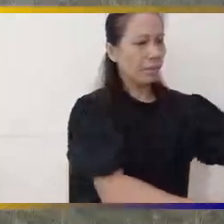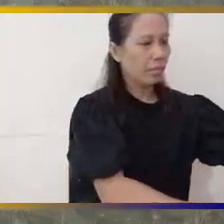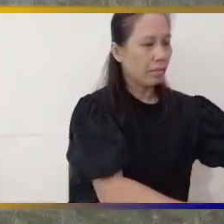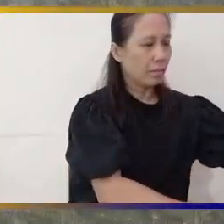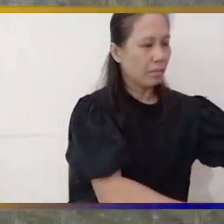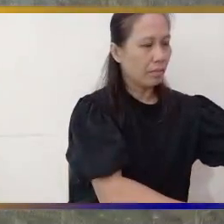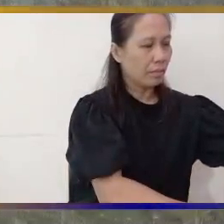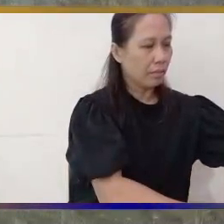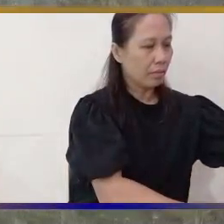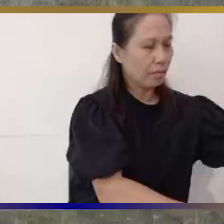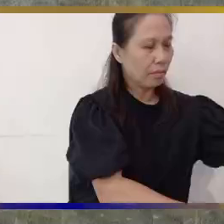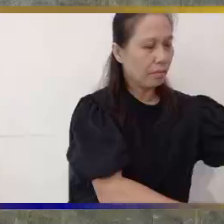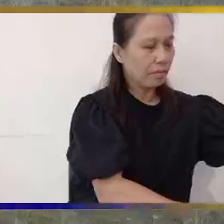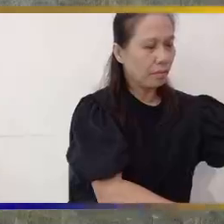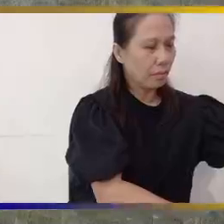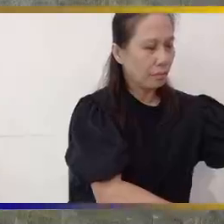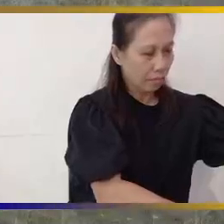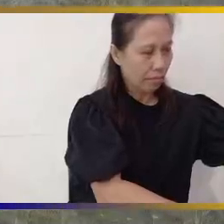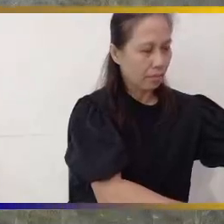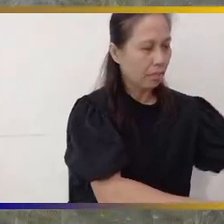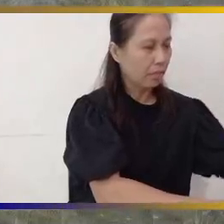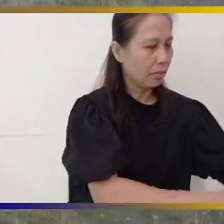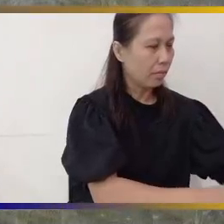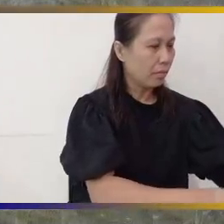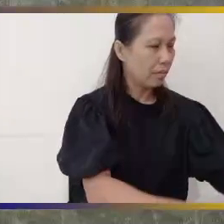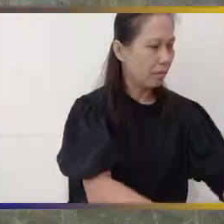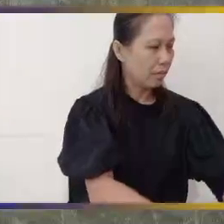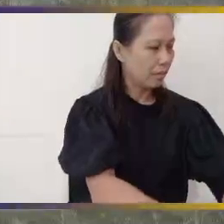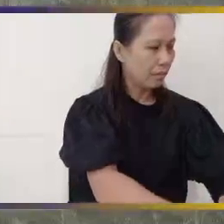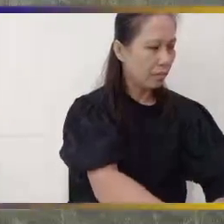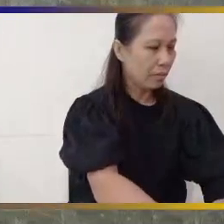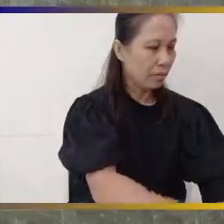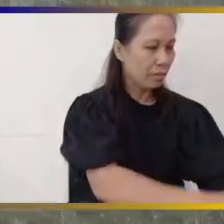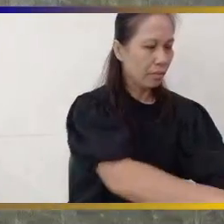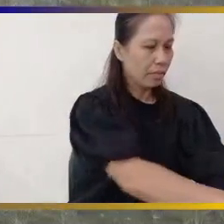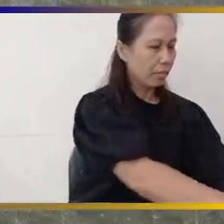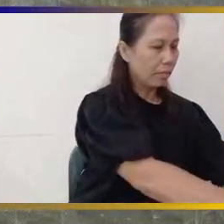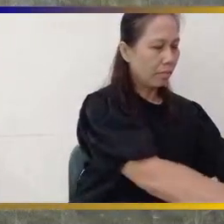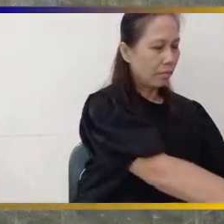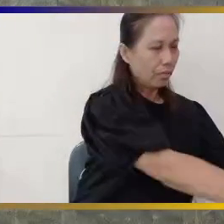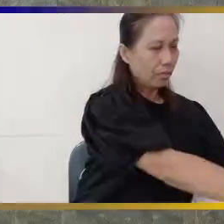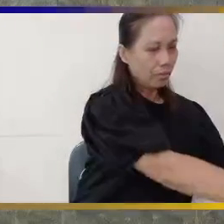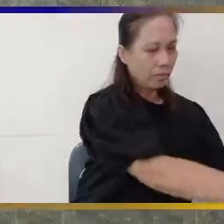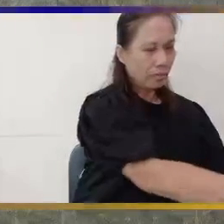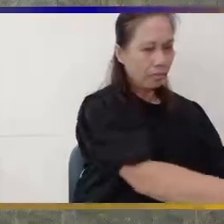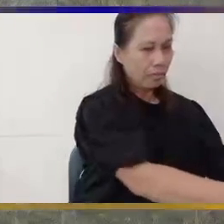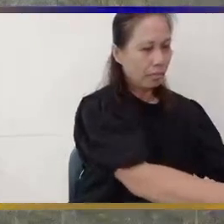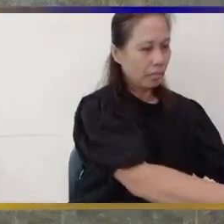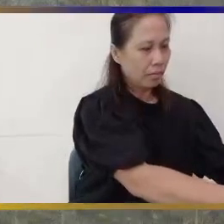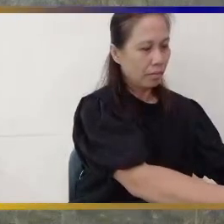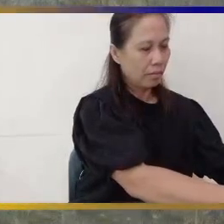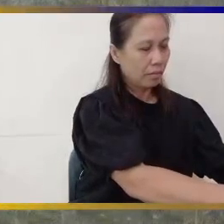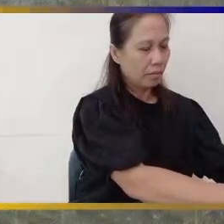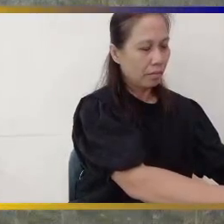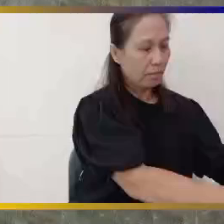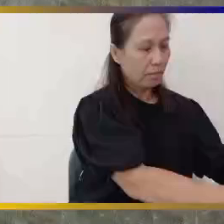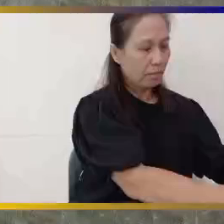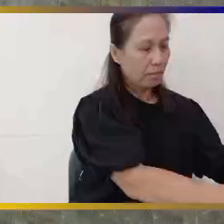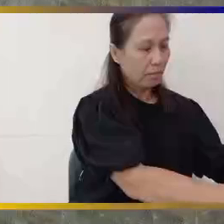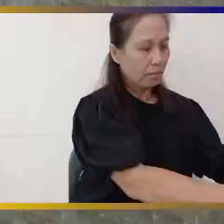All right are you learning Okay This is about offering mga